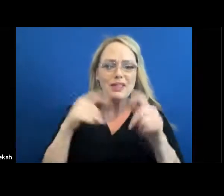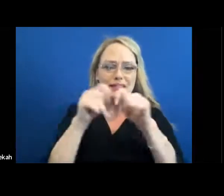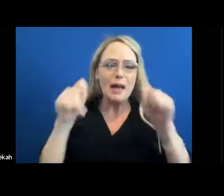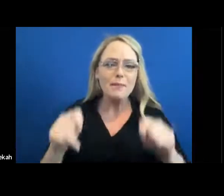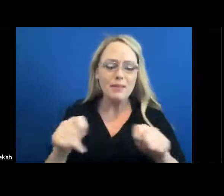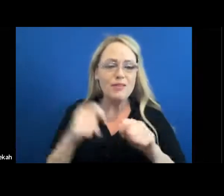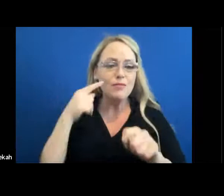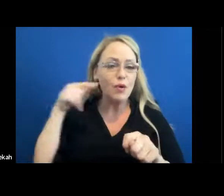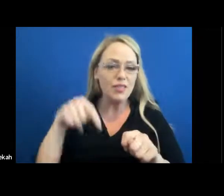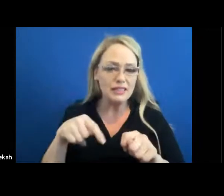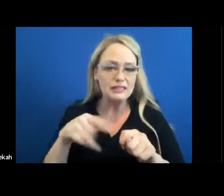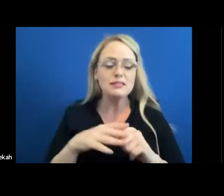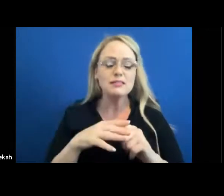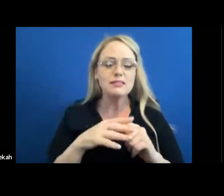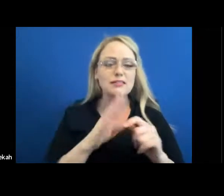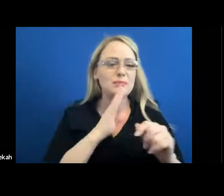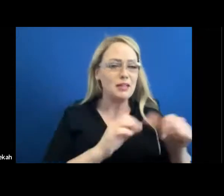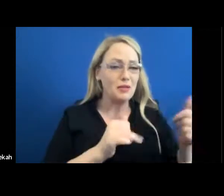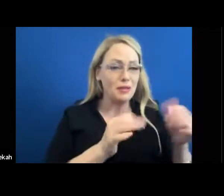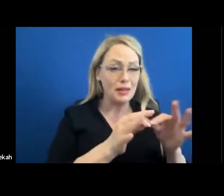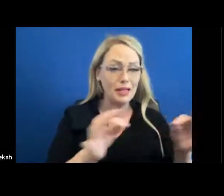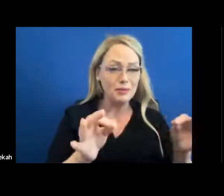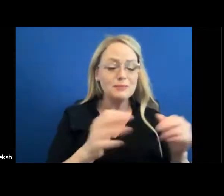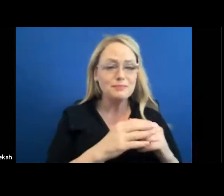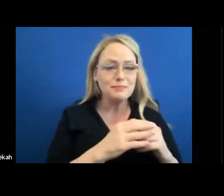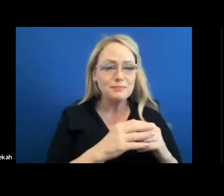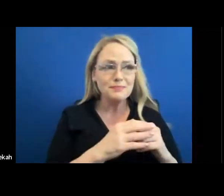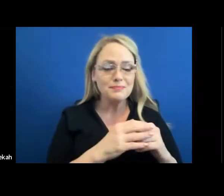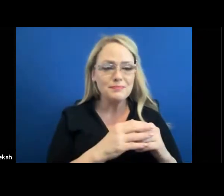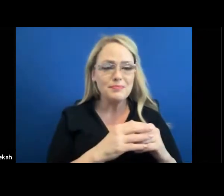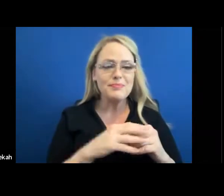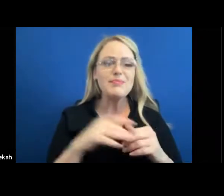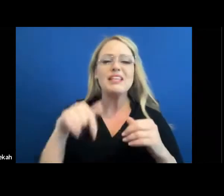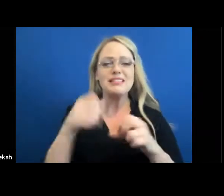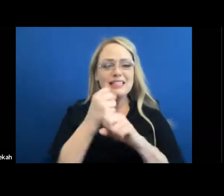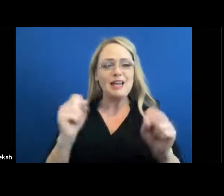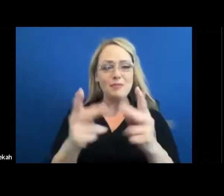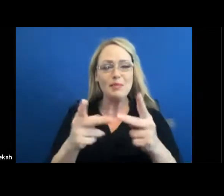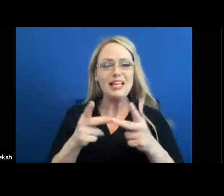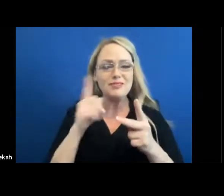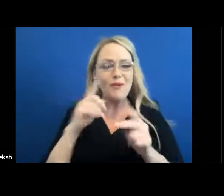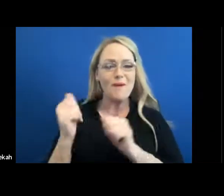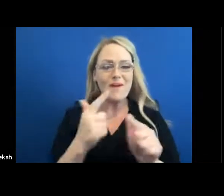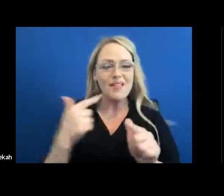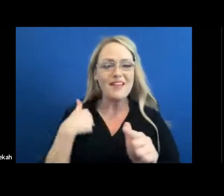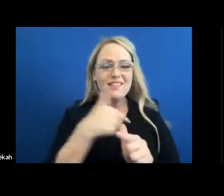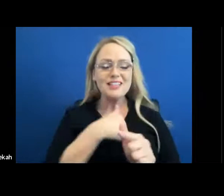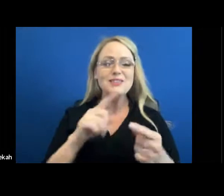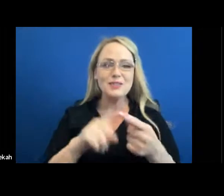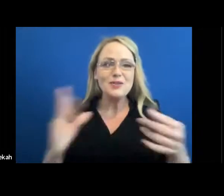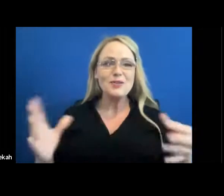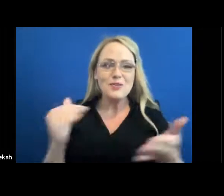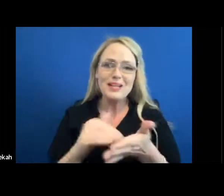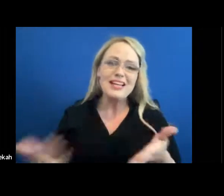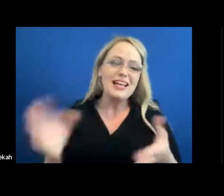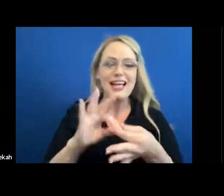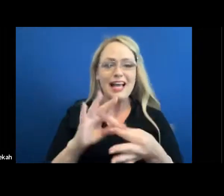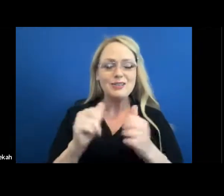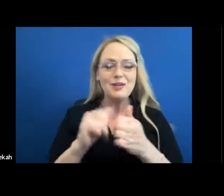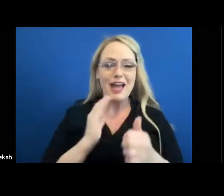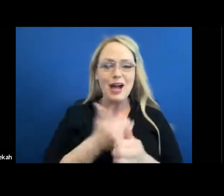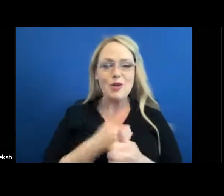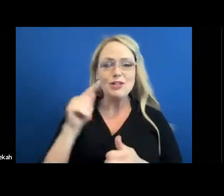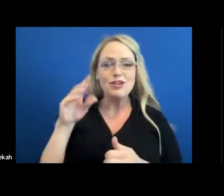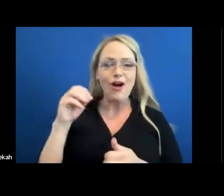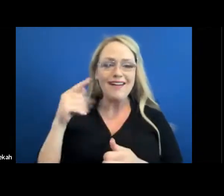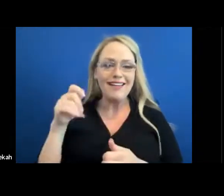and for fostering a safe space within which myself and others can reconnect with our Tongan language and culture. I'm still a